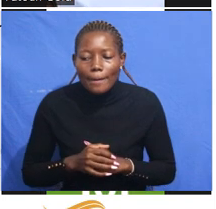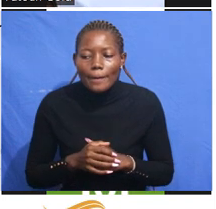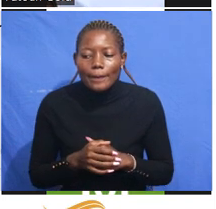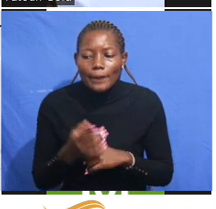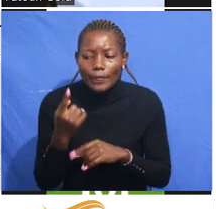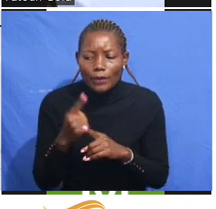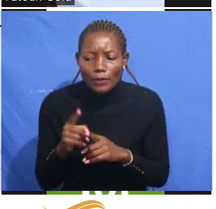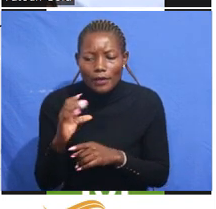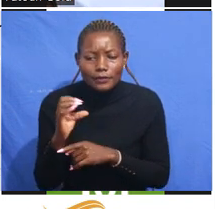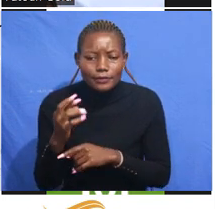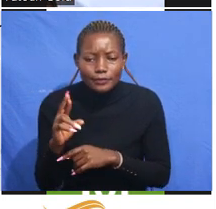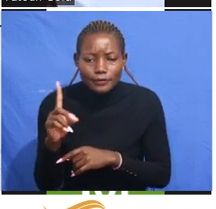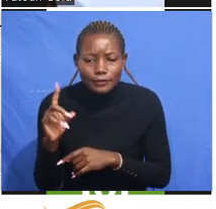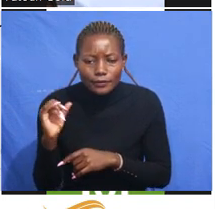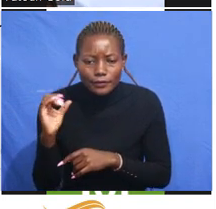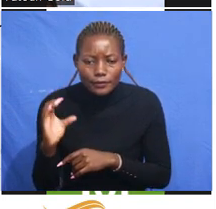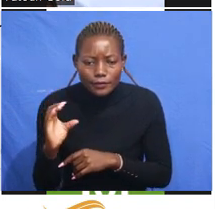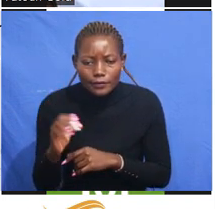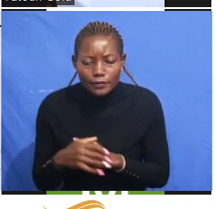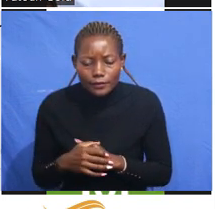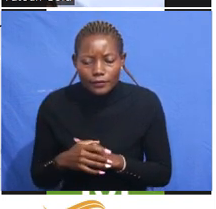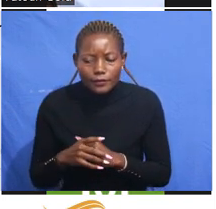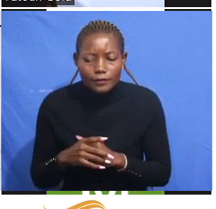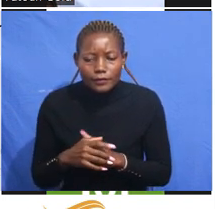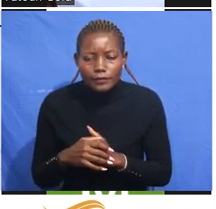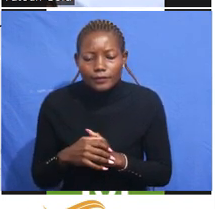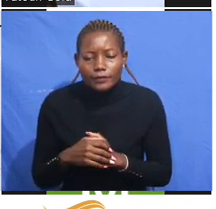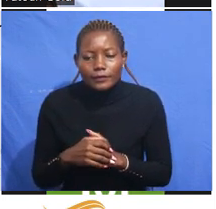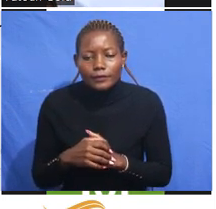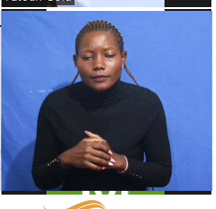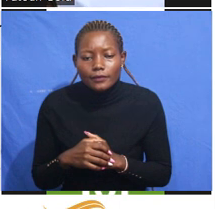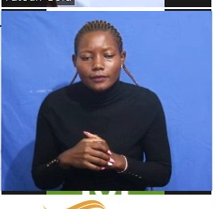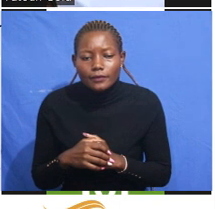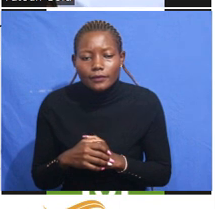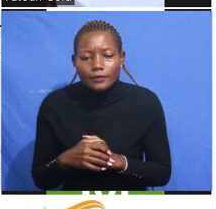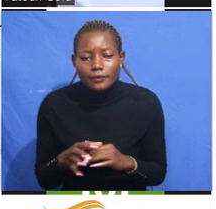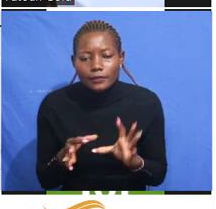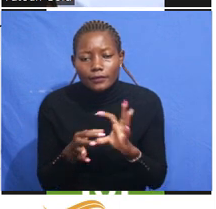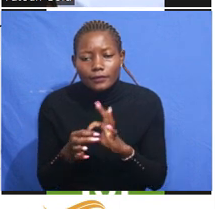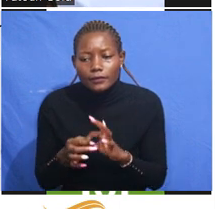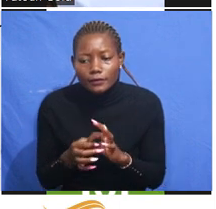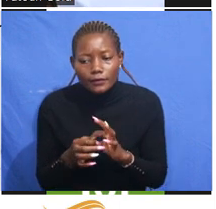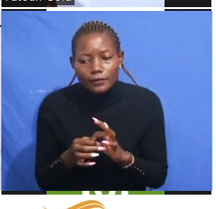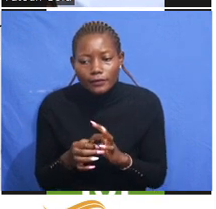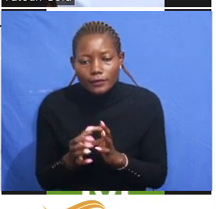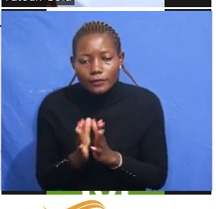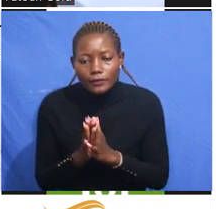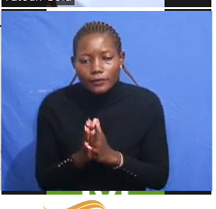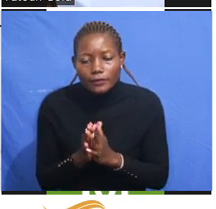But the cardiac muscle, structurally, it combines the features of a skeletal